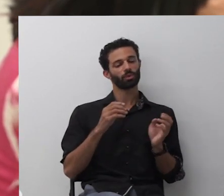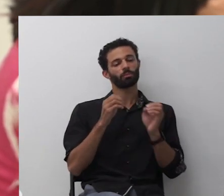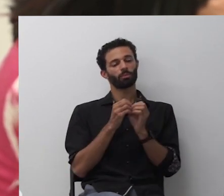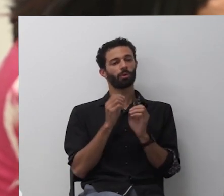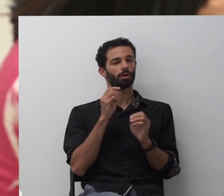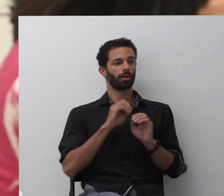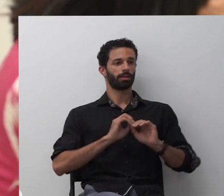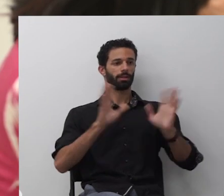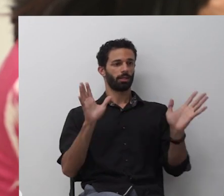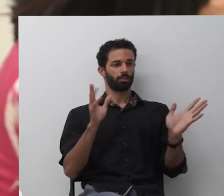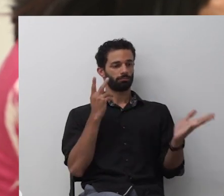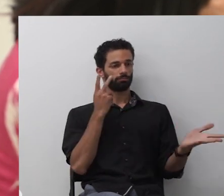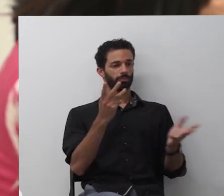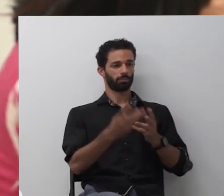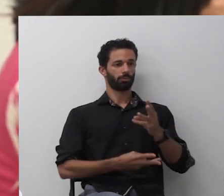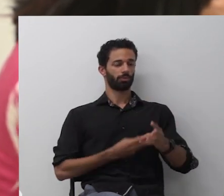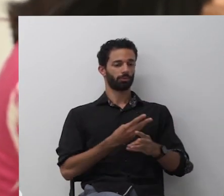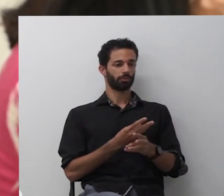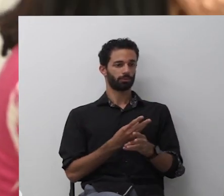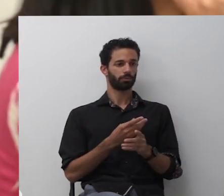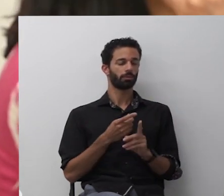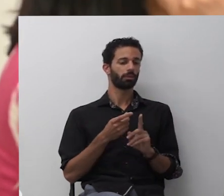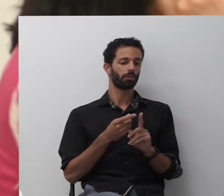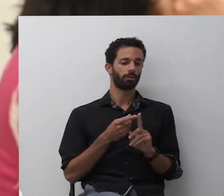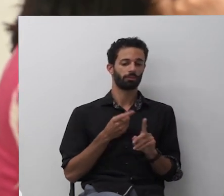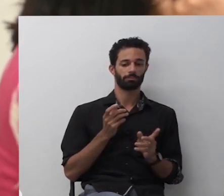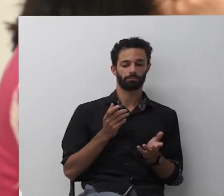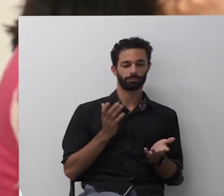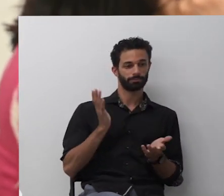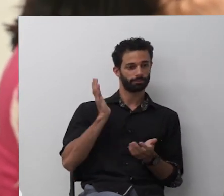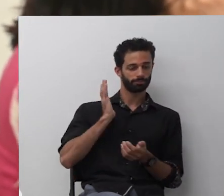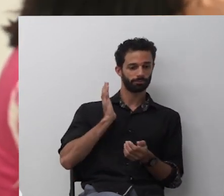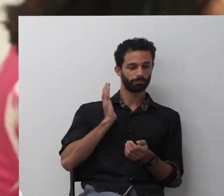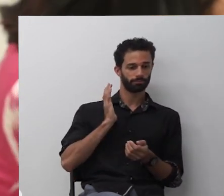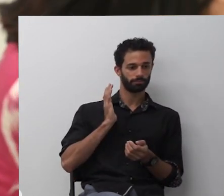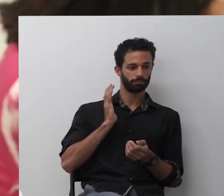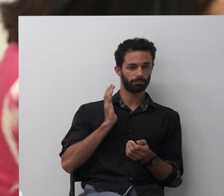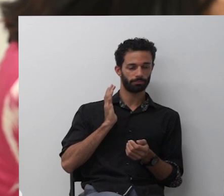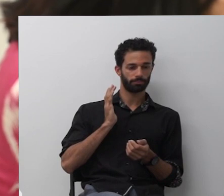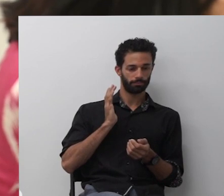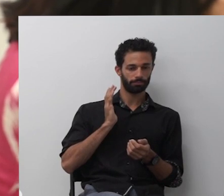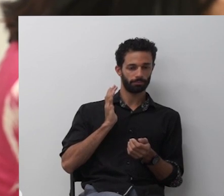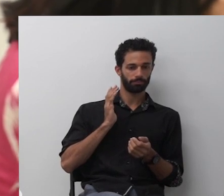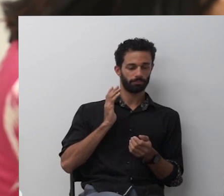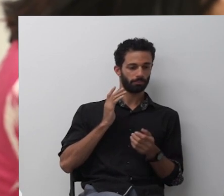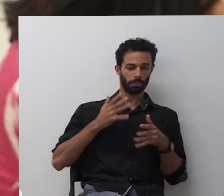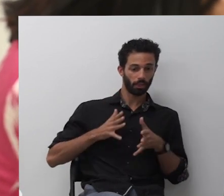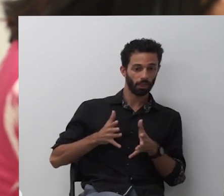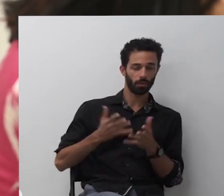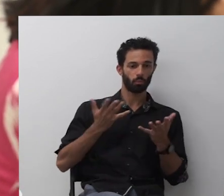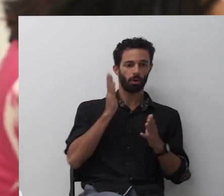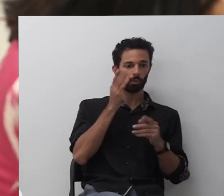clear-eyed. You're going from a place of like, just I want to build as opposed to like what's going